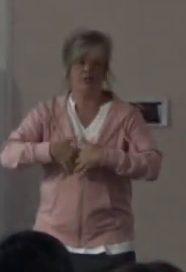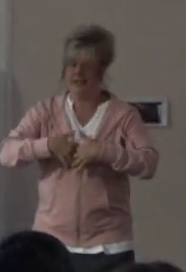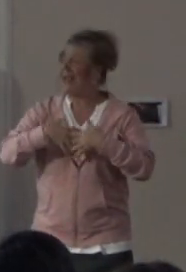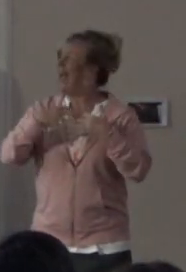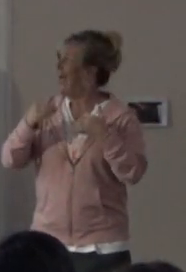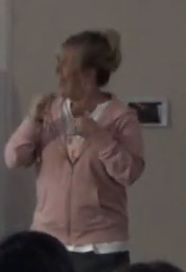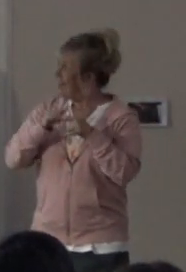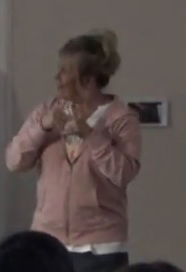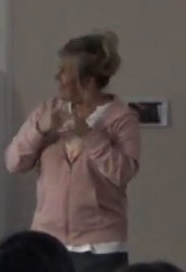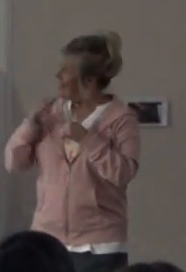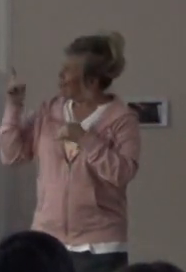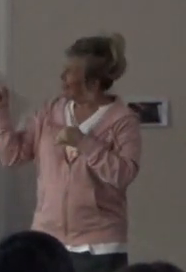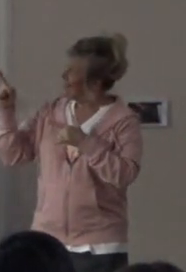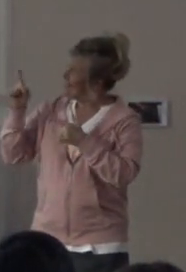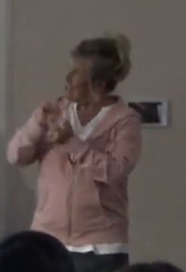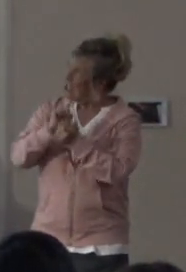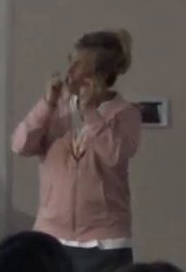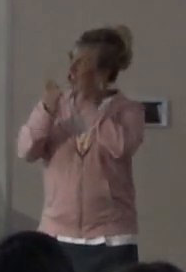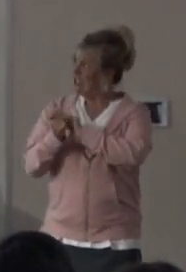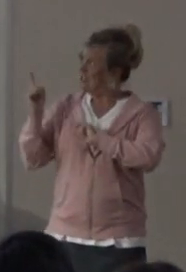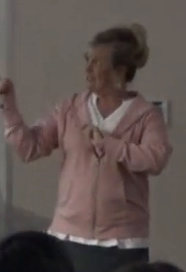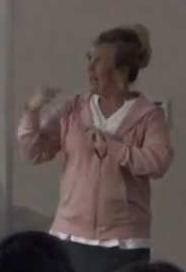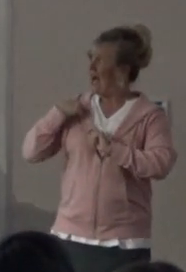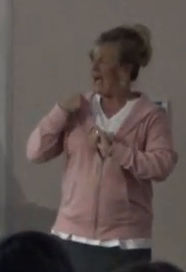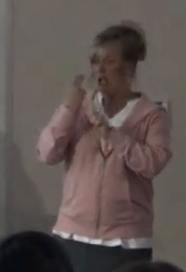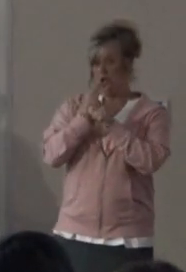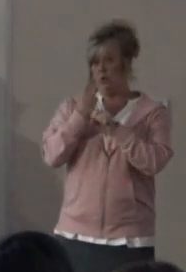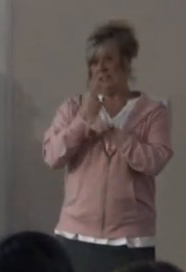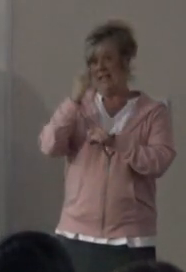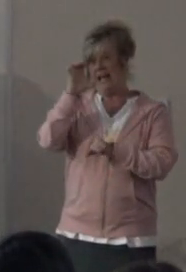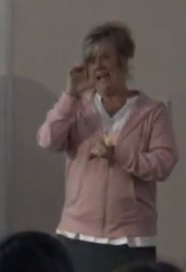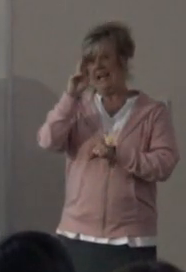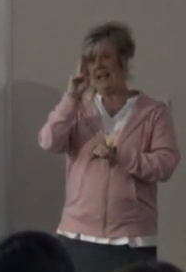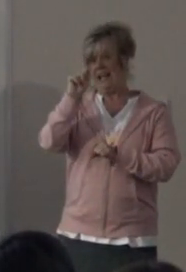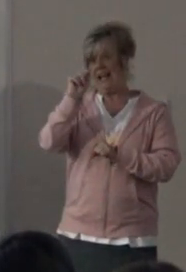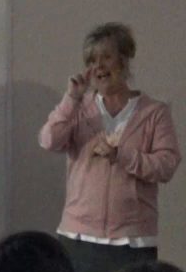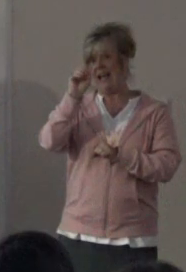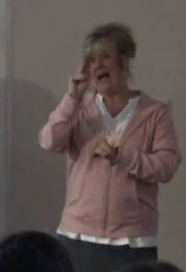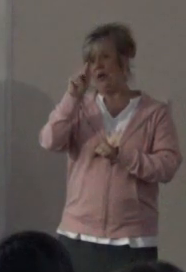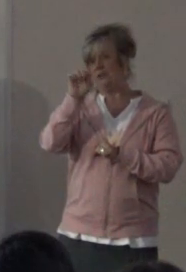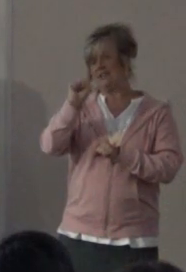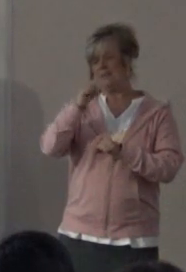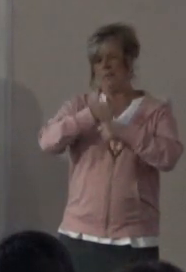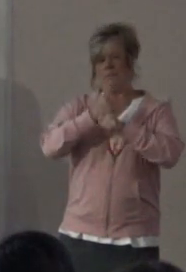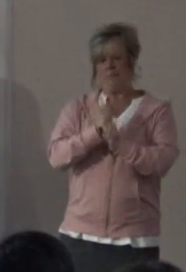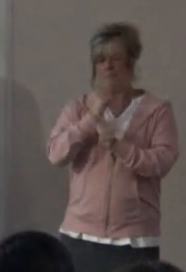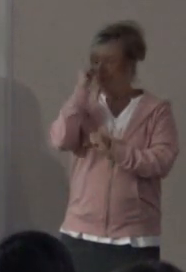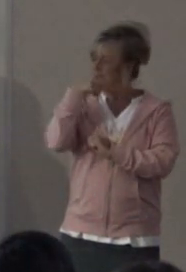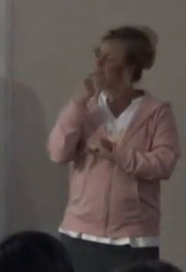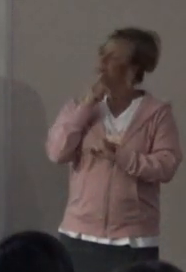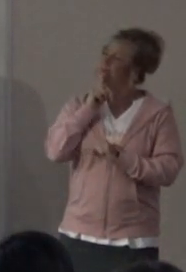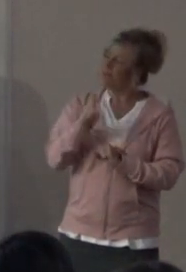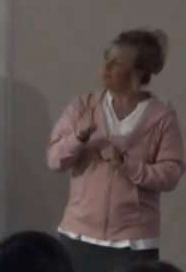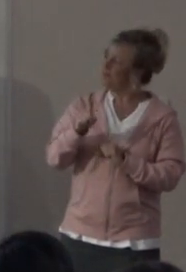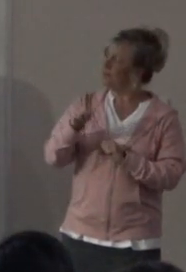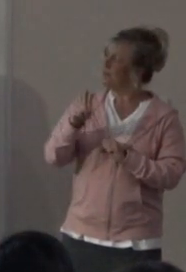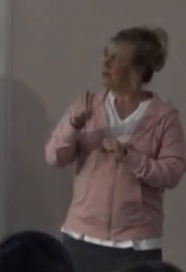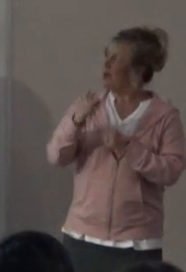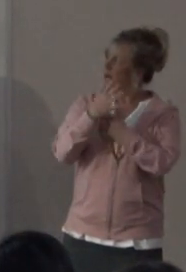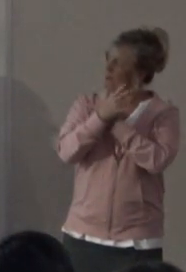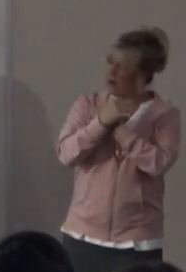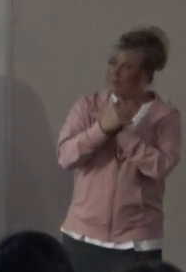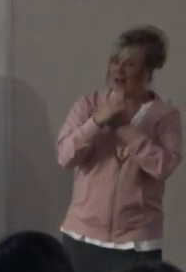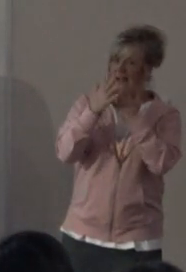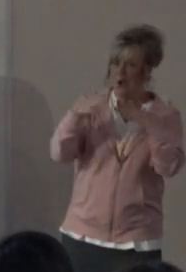into these, where I put cutouts, making it look like a little more realistic of a butterfly wing and just